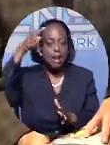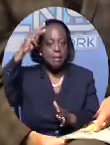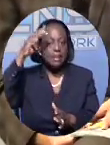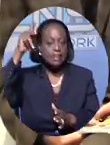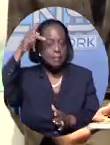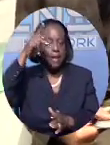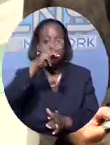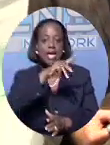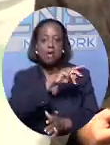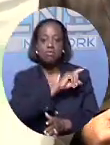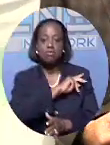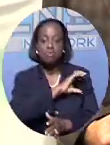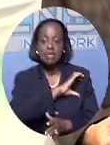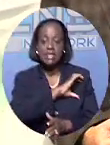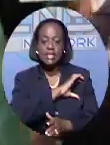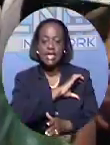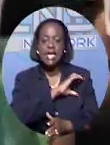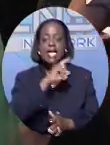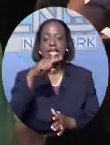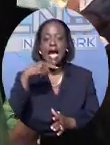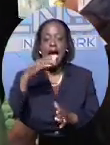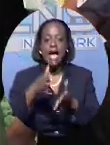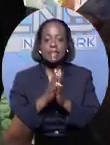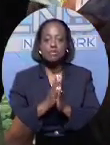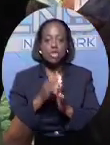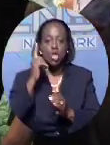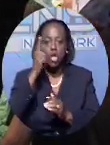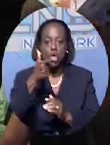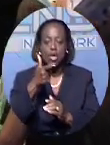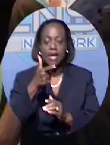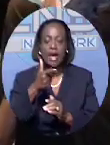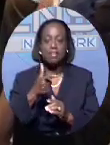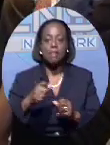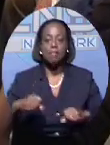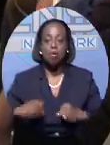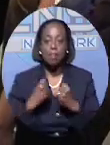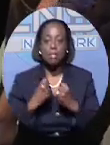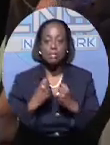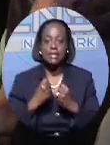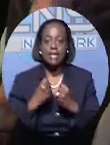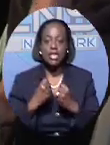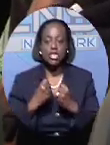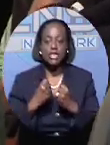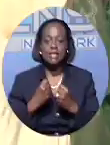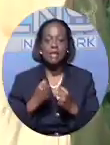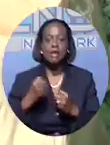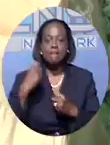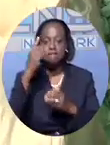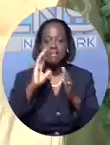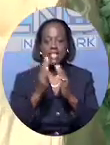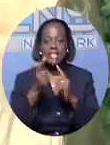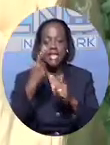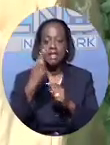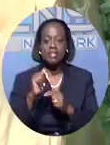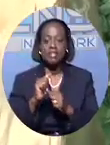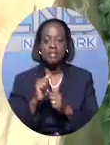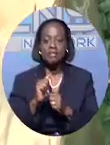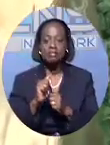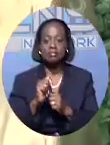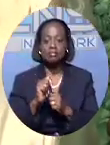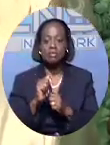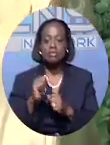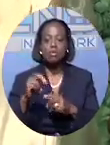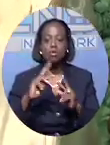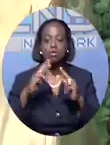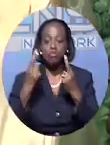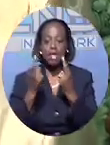professionals to look seriously at a number of issues currently facing the region. But chief among the Prime Minister's concerns was the scourge of crime that has had a